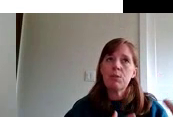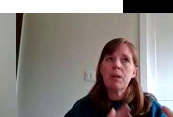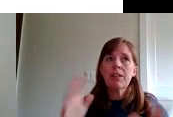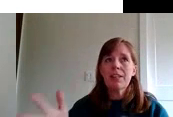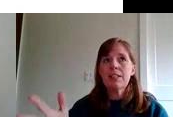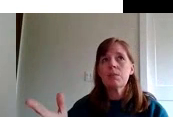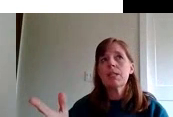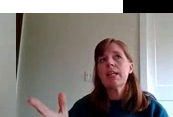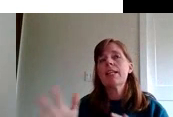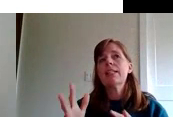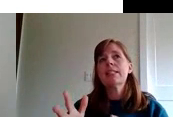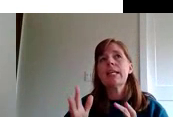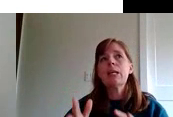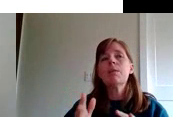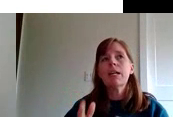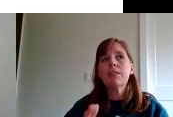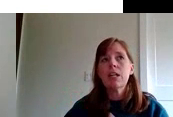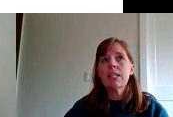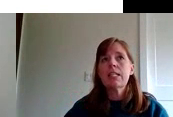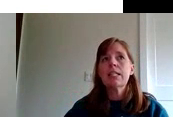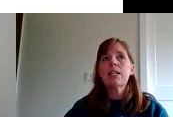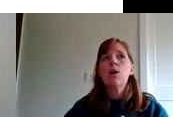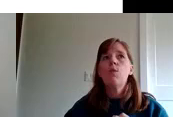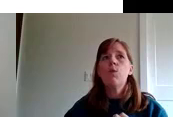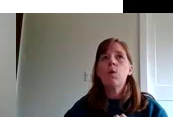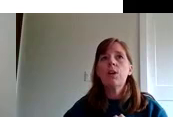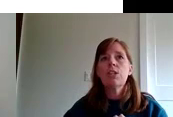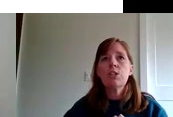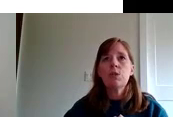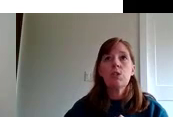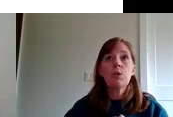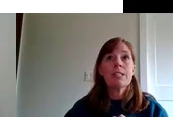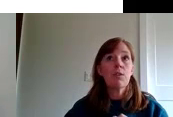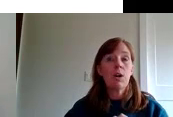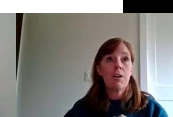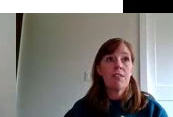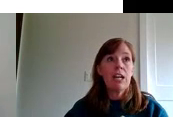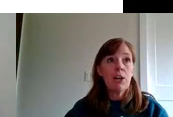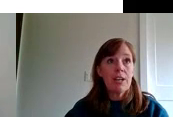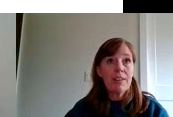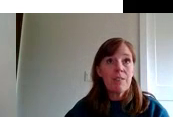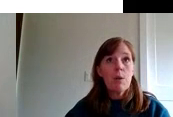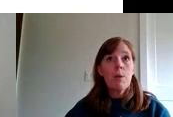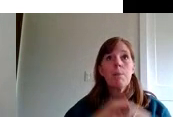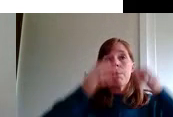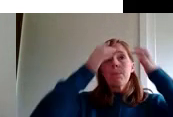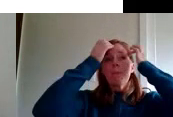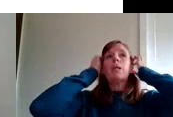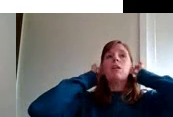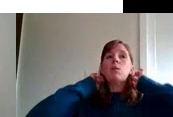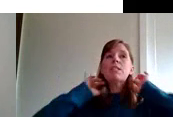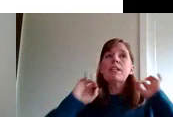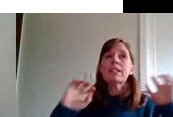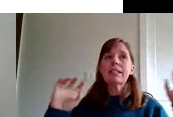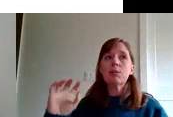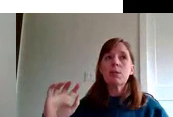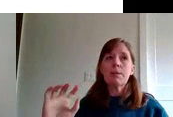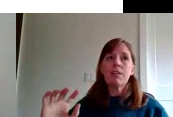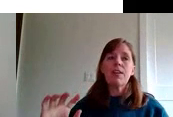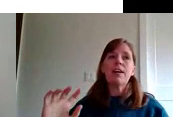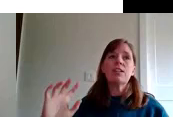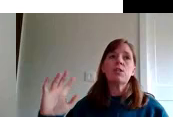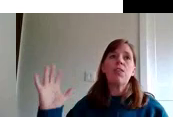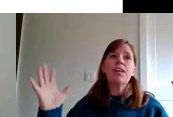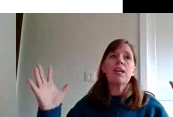who are blind, visually impaired. Now let's talk about that same kind of content for students who are deaf or hard of hearing. And we talked a